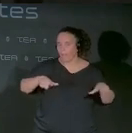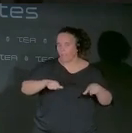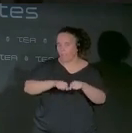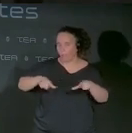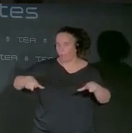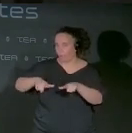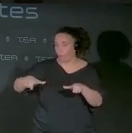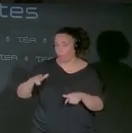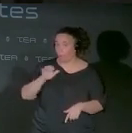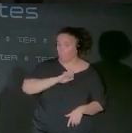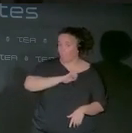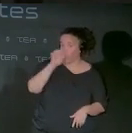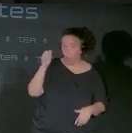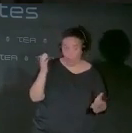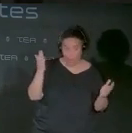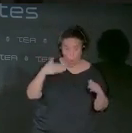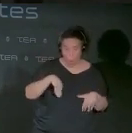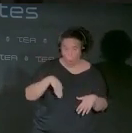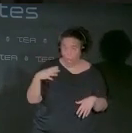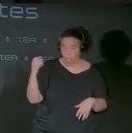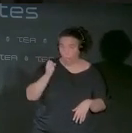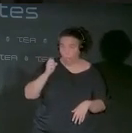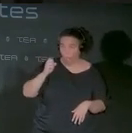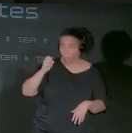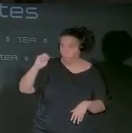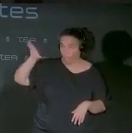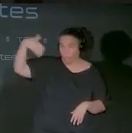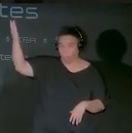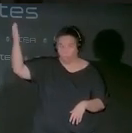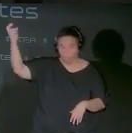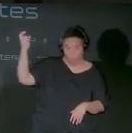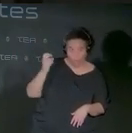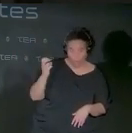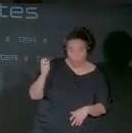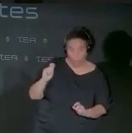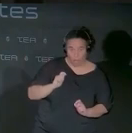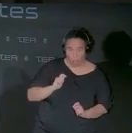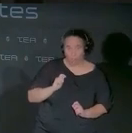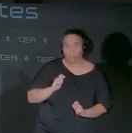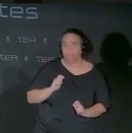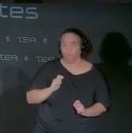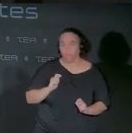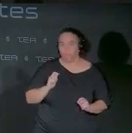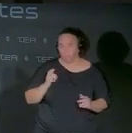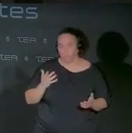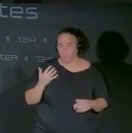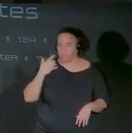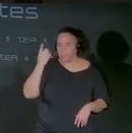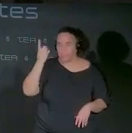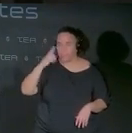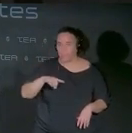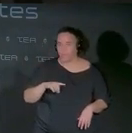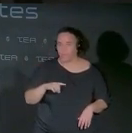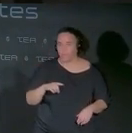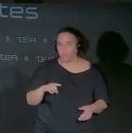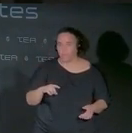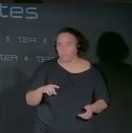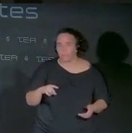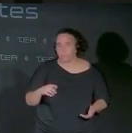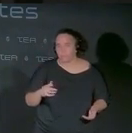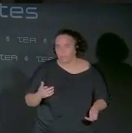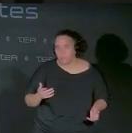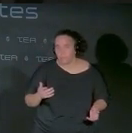So I'm aware that it's nowhere near the biggest platforms, but CD Projekt's daughter company, GOG, is a